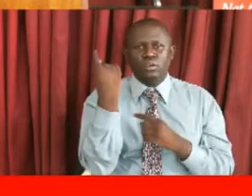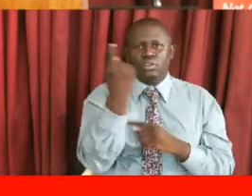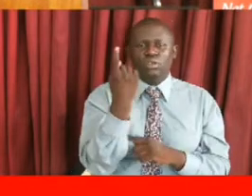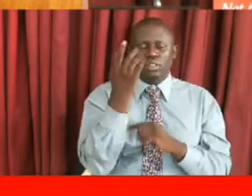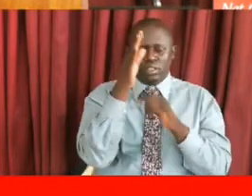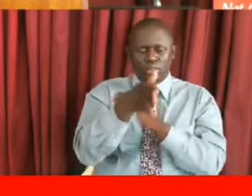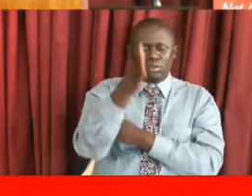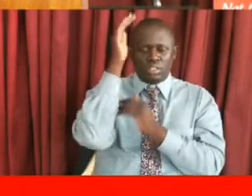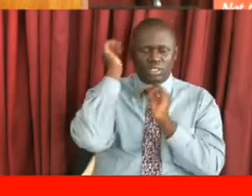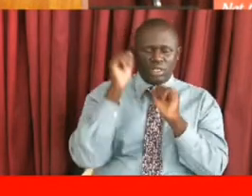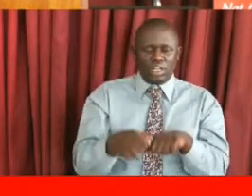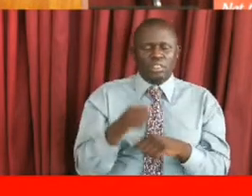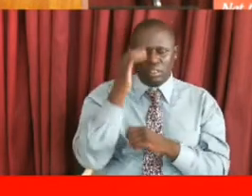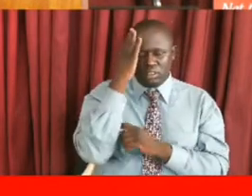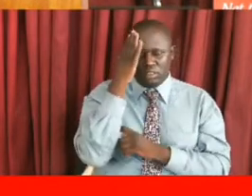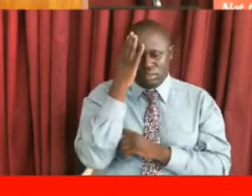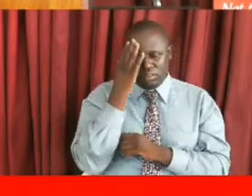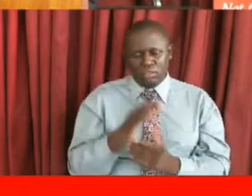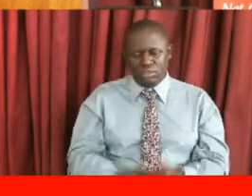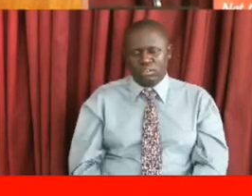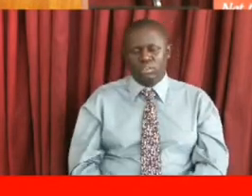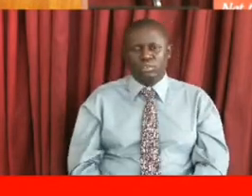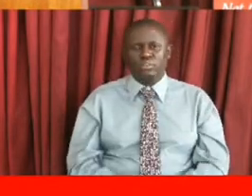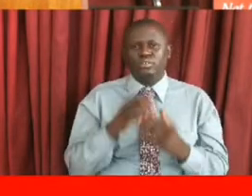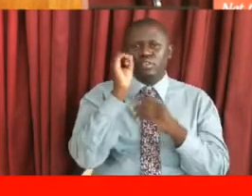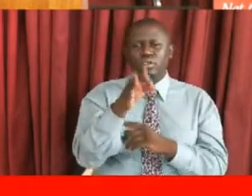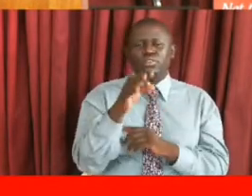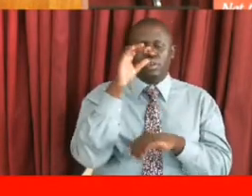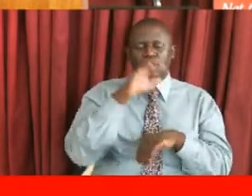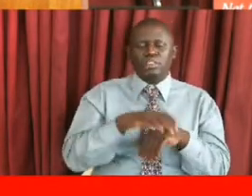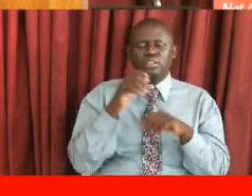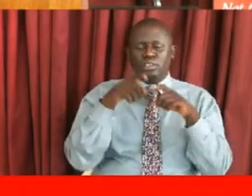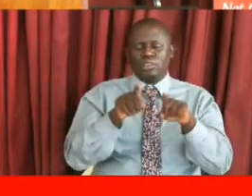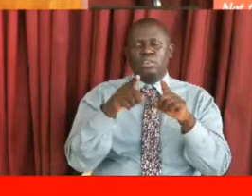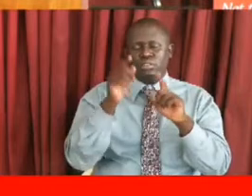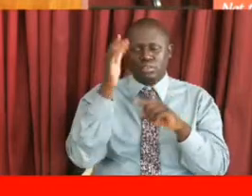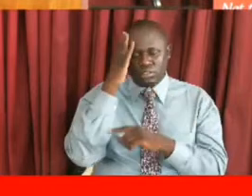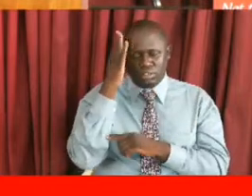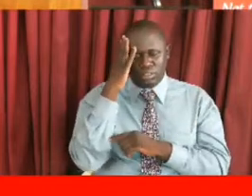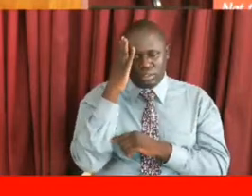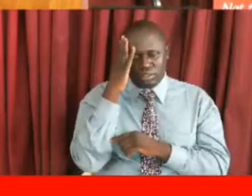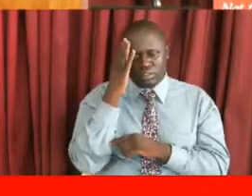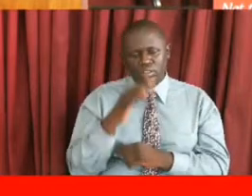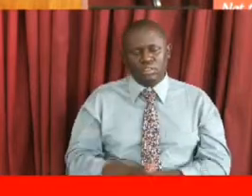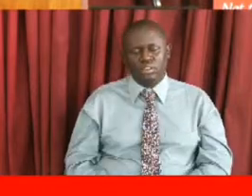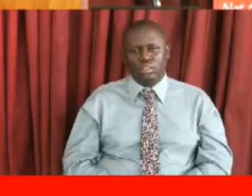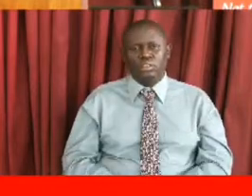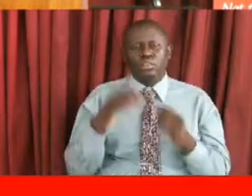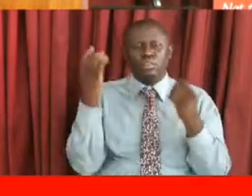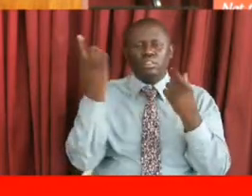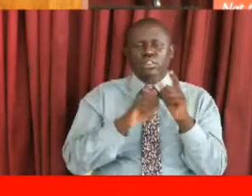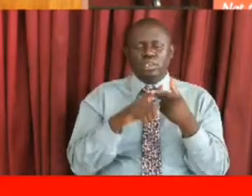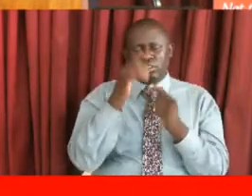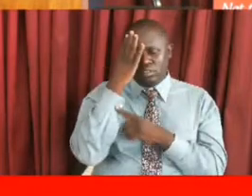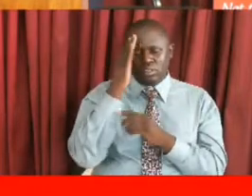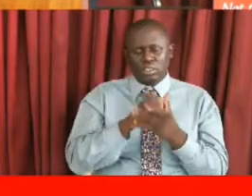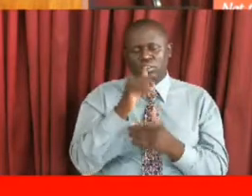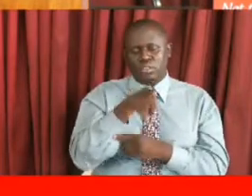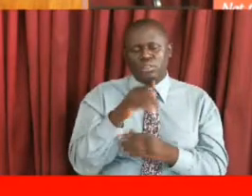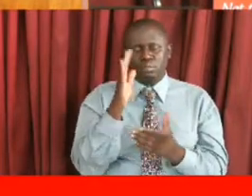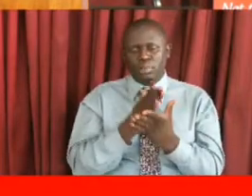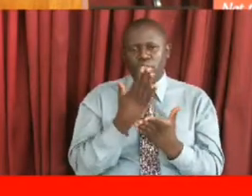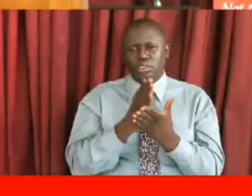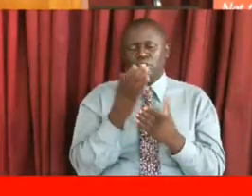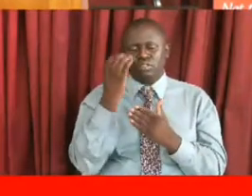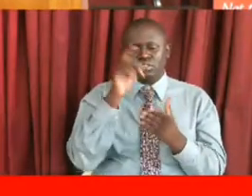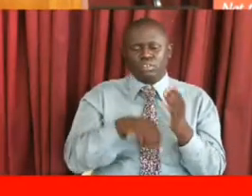can know and if you find yourself knowing his name know that you are part of God that is